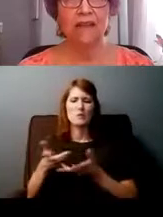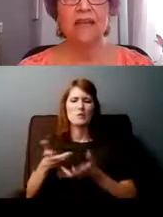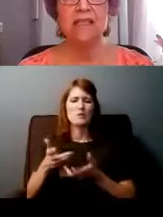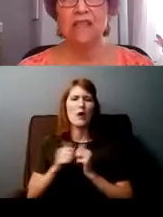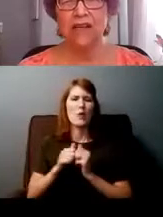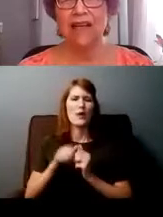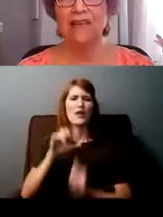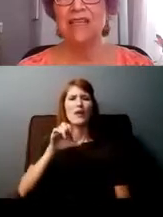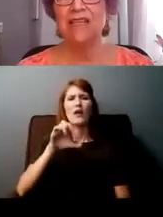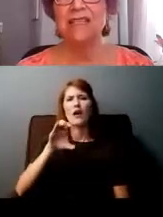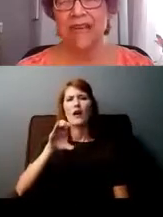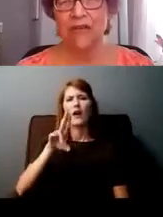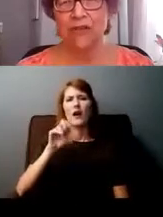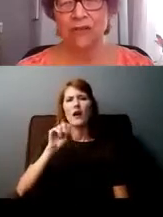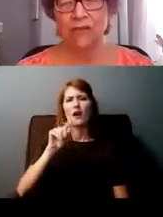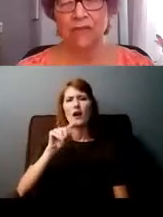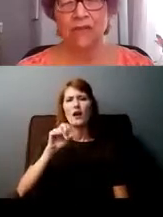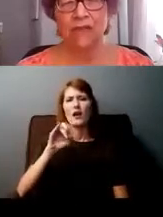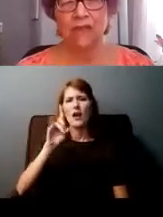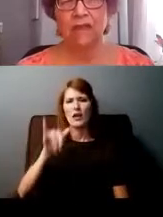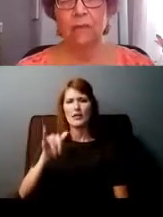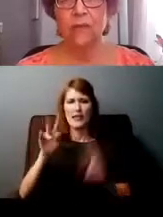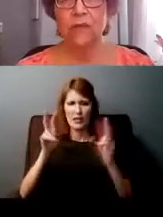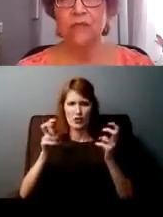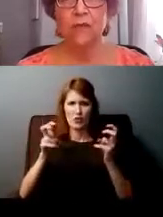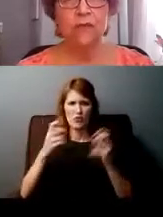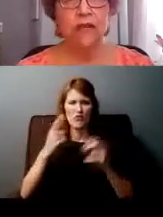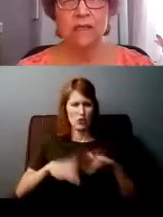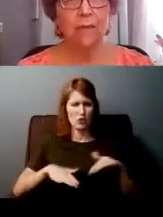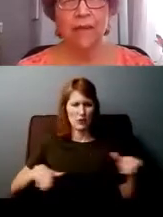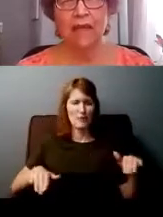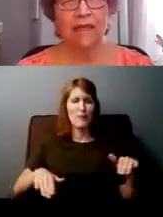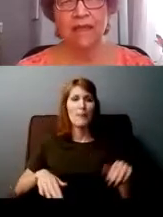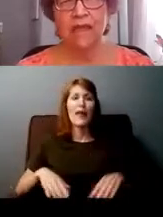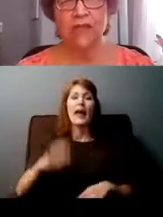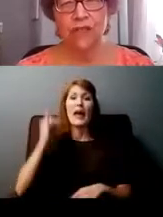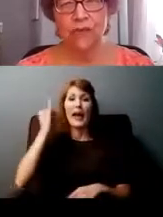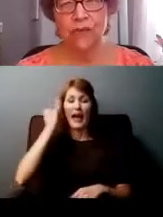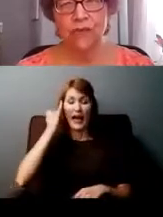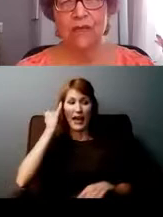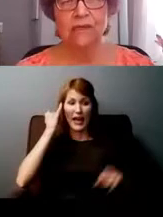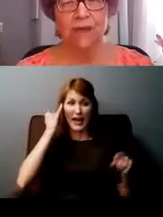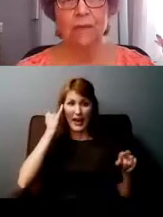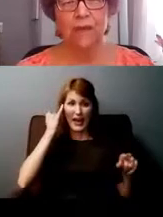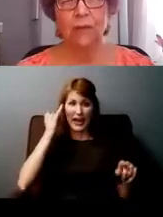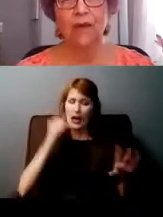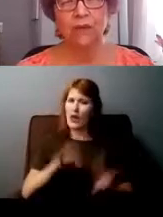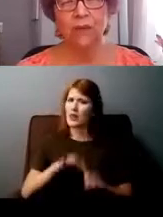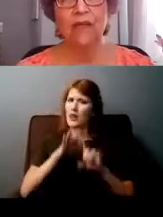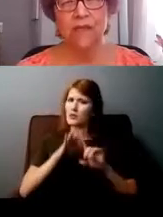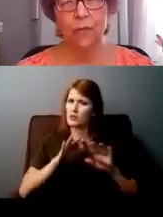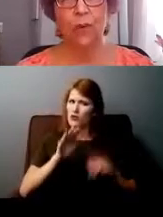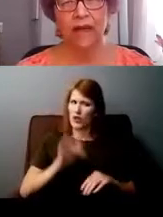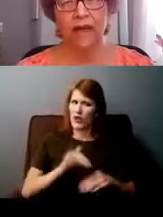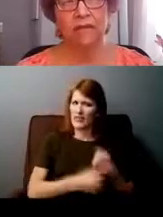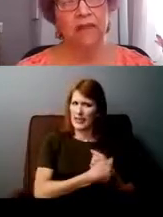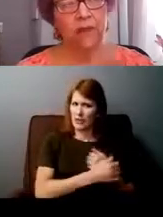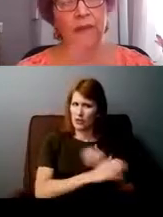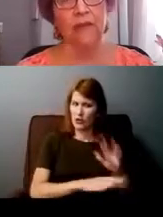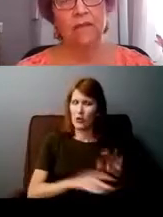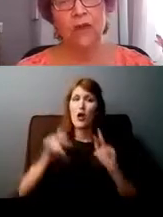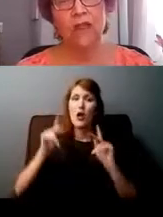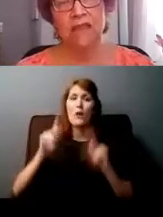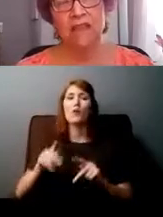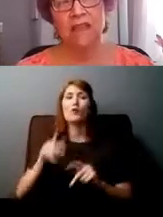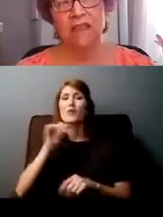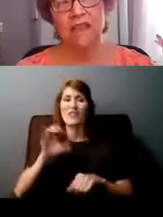And unless the child's in danger, the person who doesn't make that kid choose is going to be the one who ends up winning. Now, you